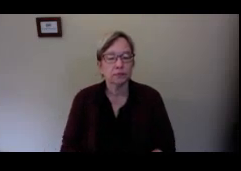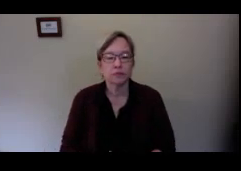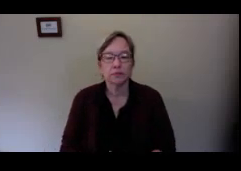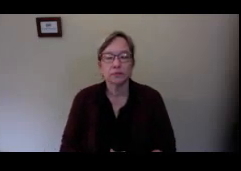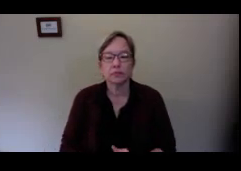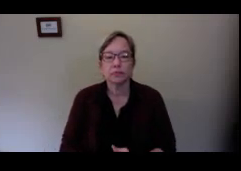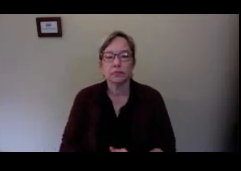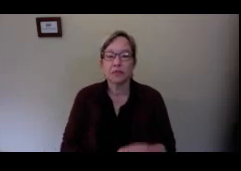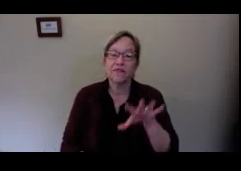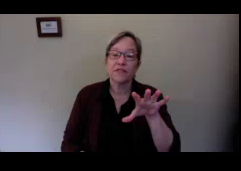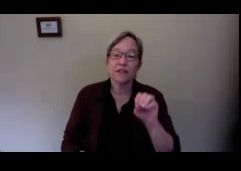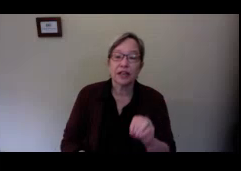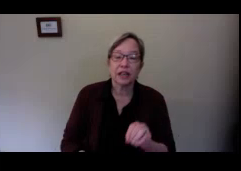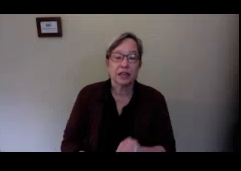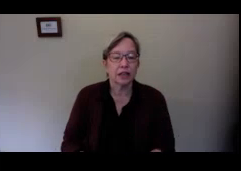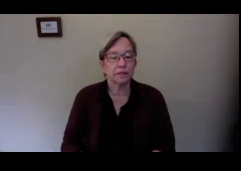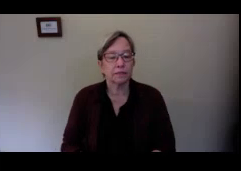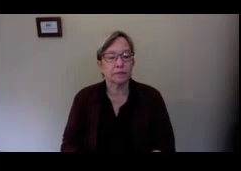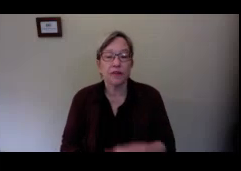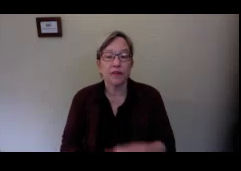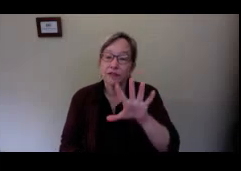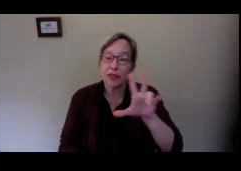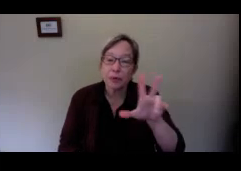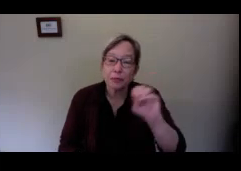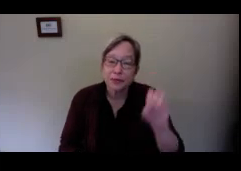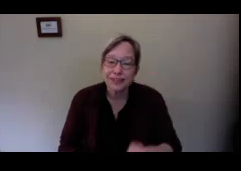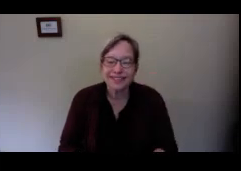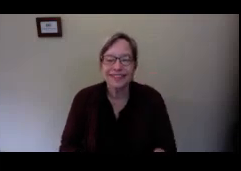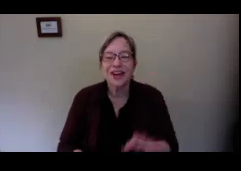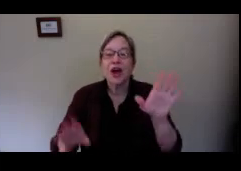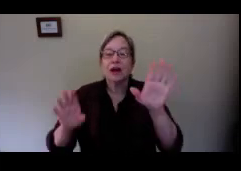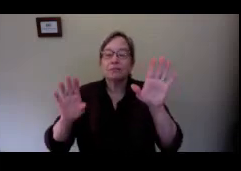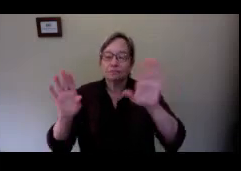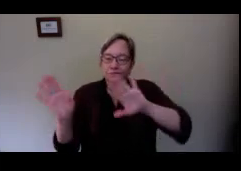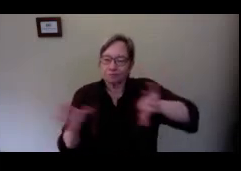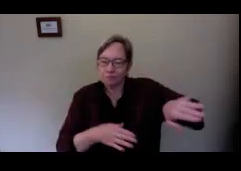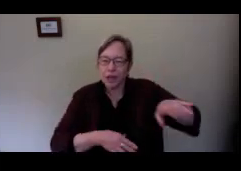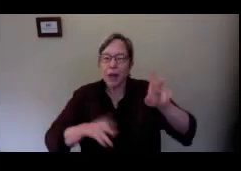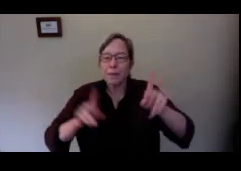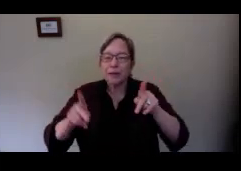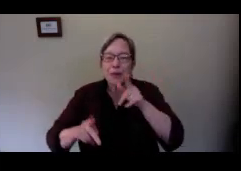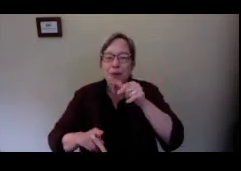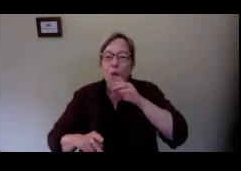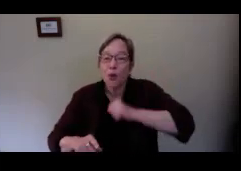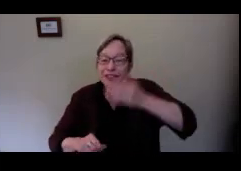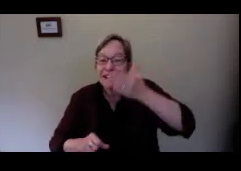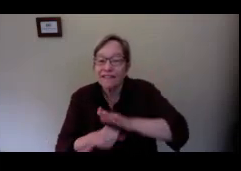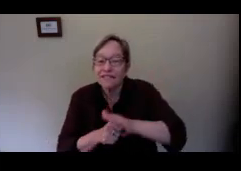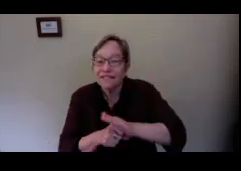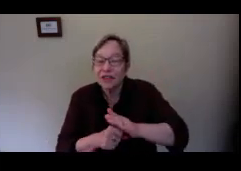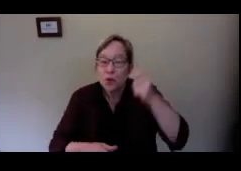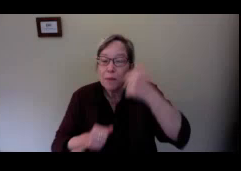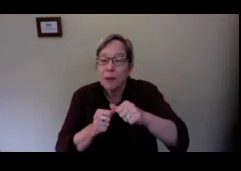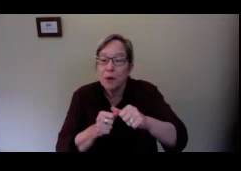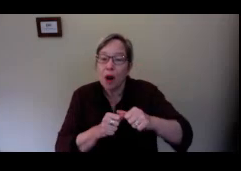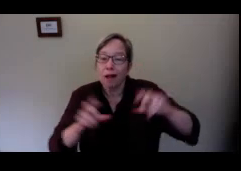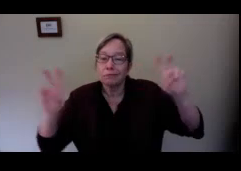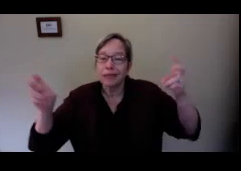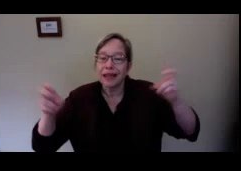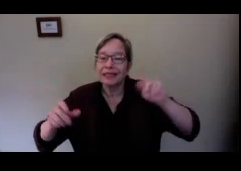Ooh. 53. For those of you old enough to remember The Price is Right, we'll see who's closest without going